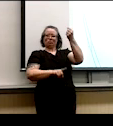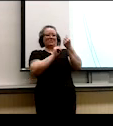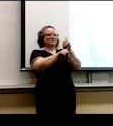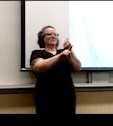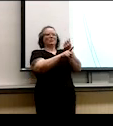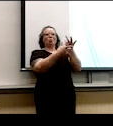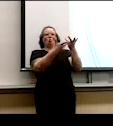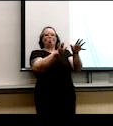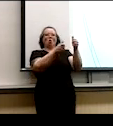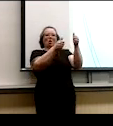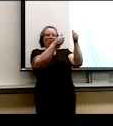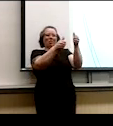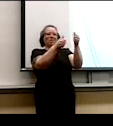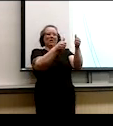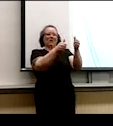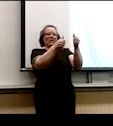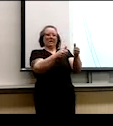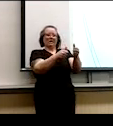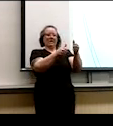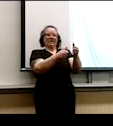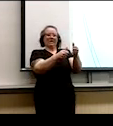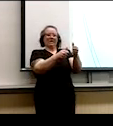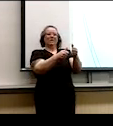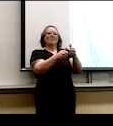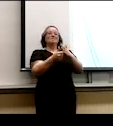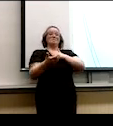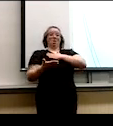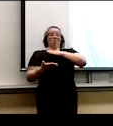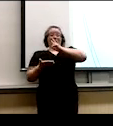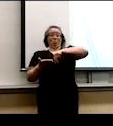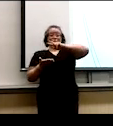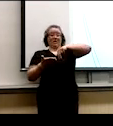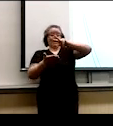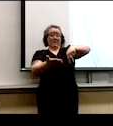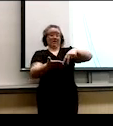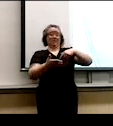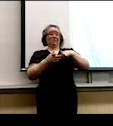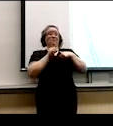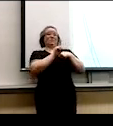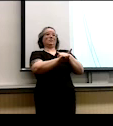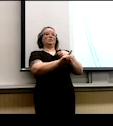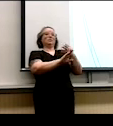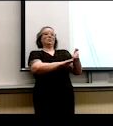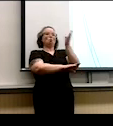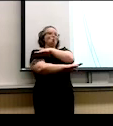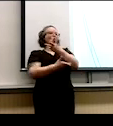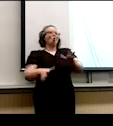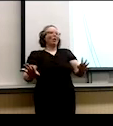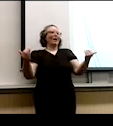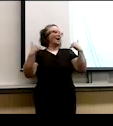before they have dementia from my reading. It's my thing, it has to go here.